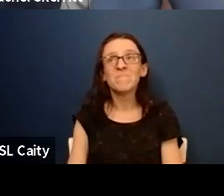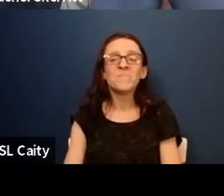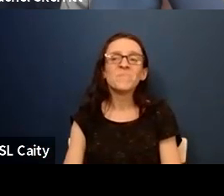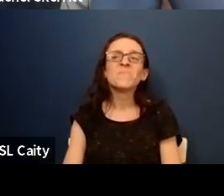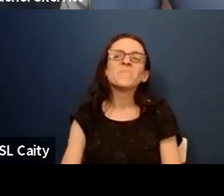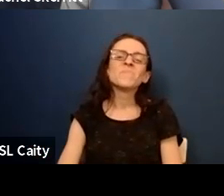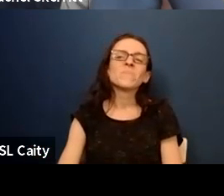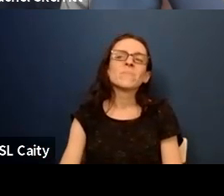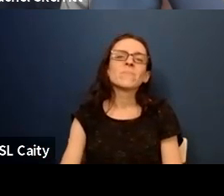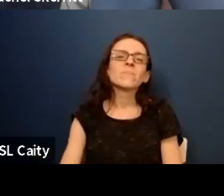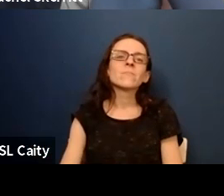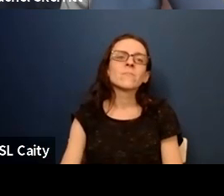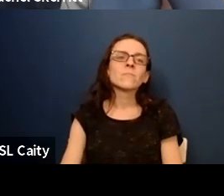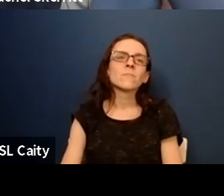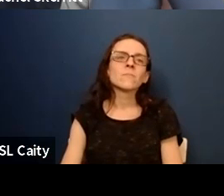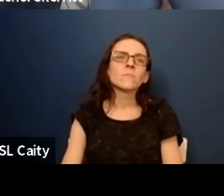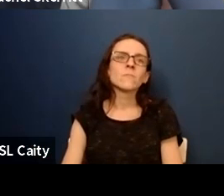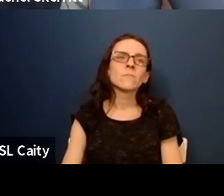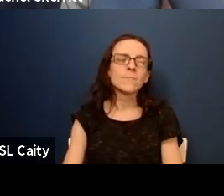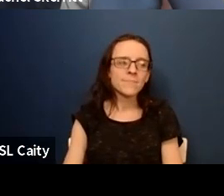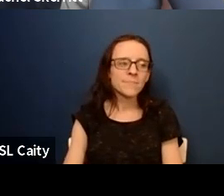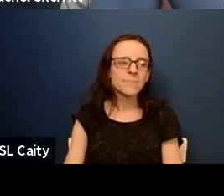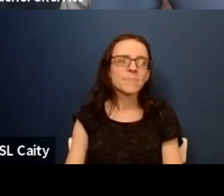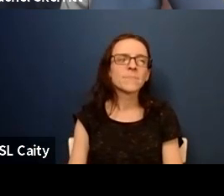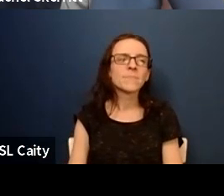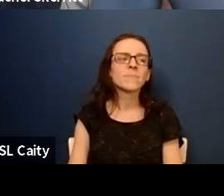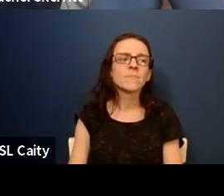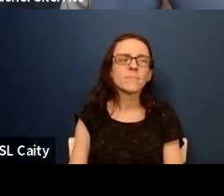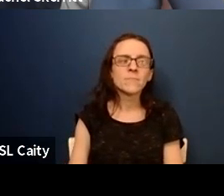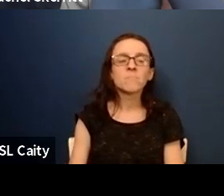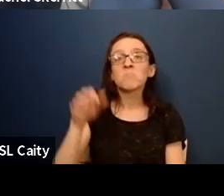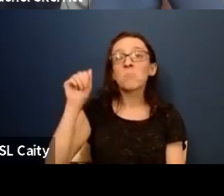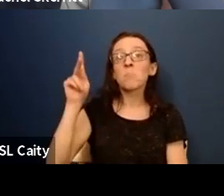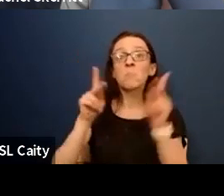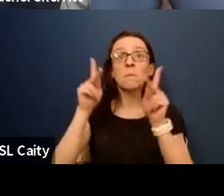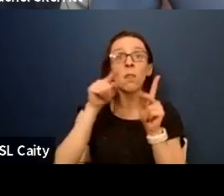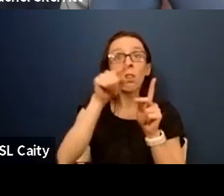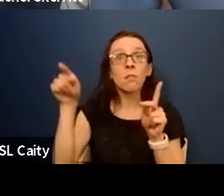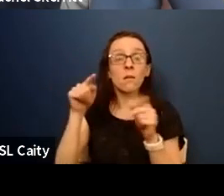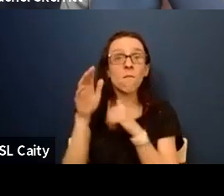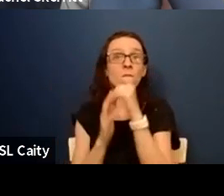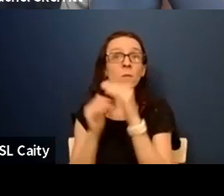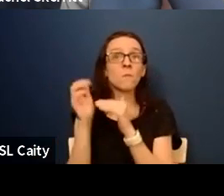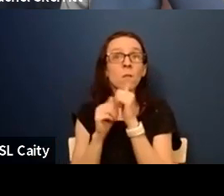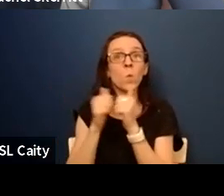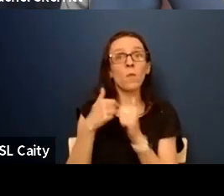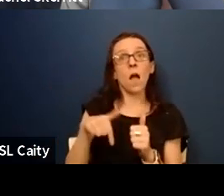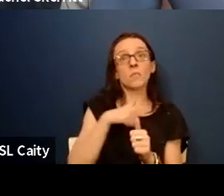are folks comfortable with us including a